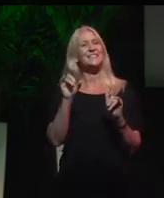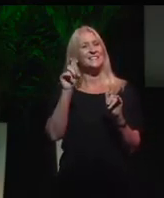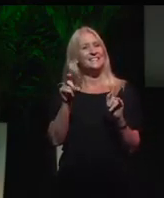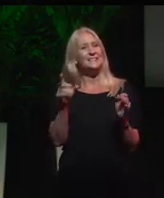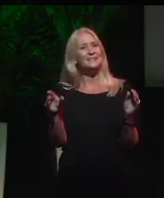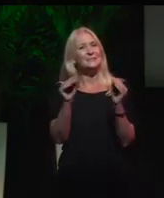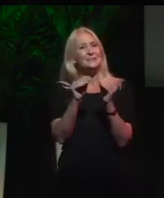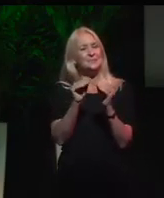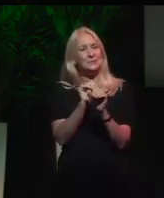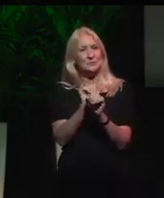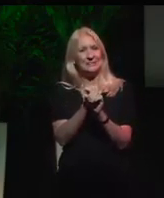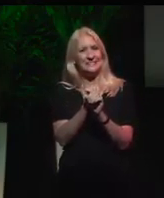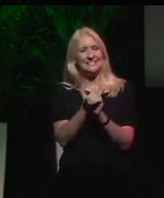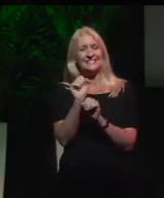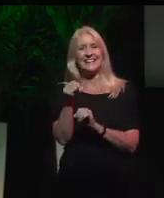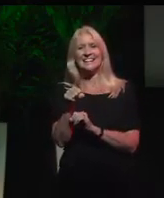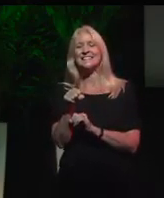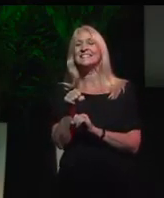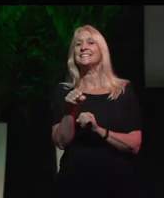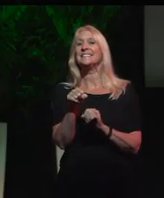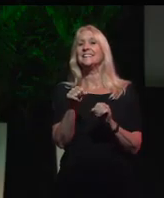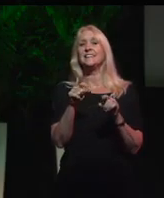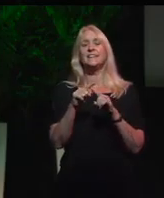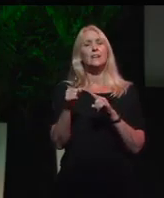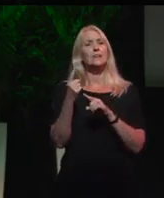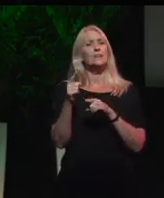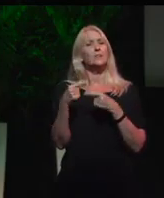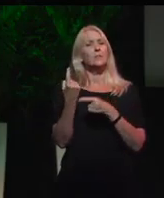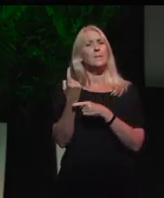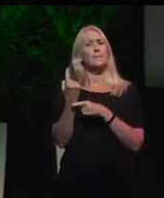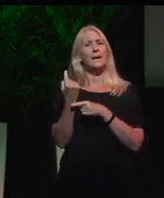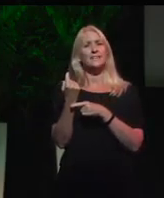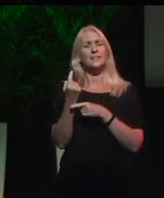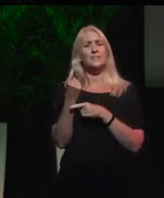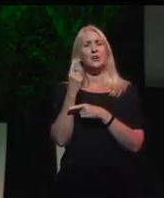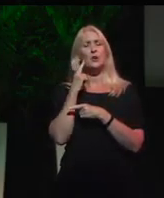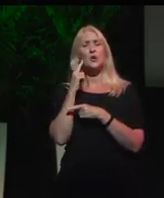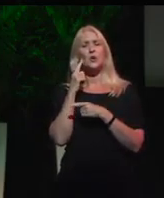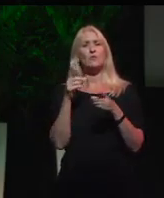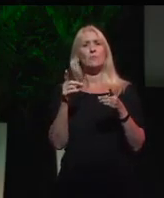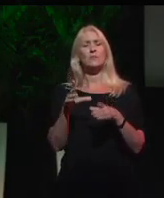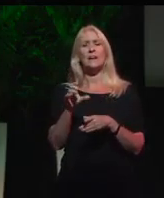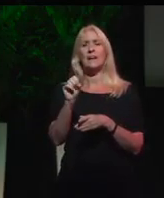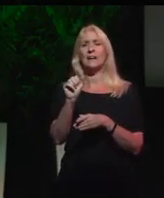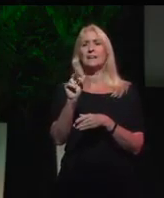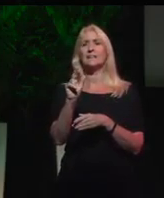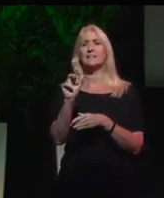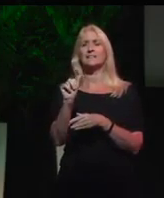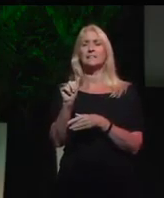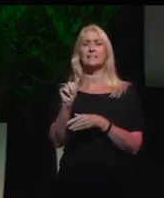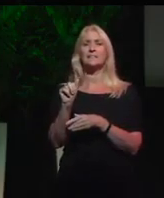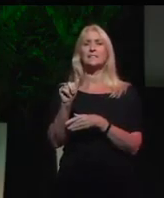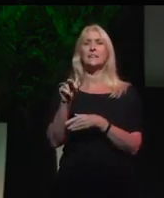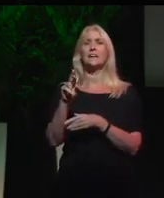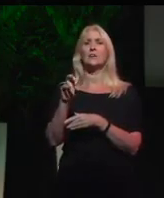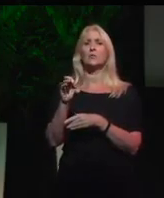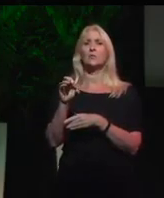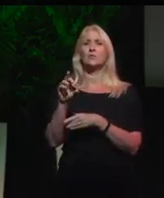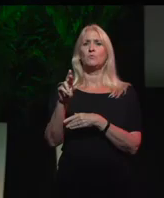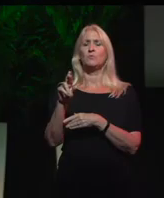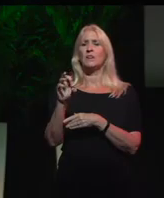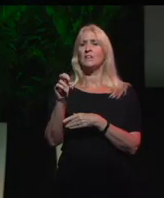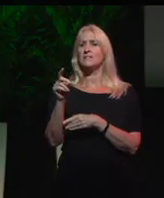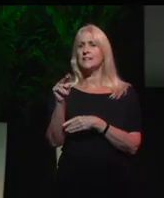us. Over the past year in particular, as you have heard from Director Sarah Reardon, Dr. Wall, and other